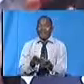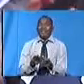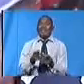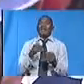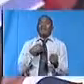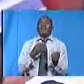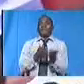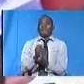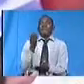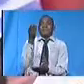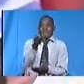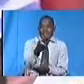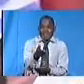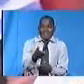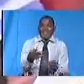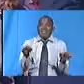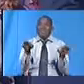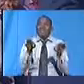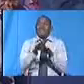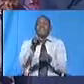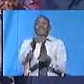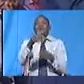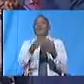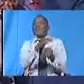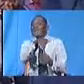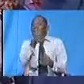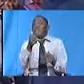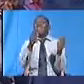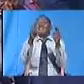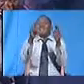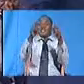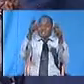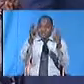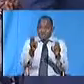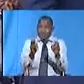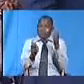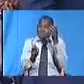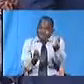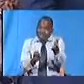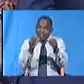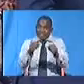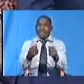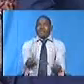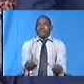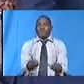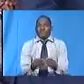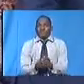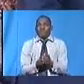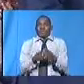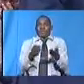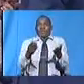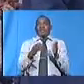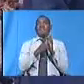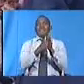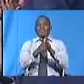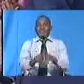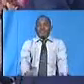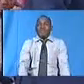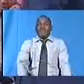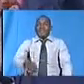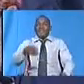to be there, and so that if there are any issues, my Lord, they are resolved at that level. So, for instance, my Lord,